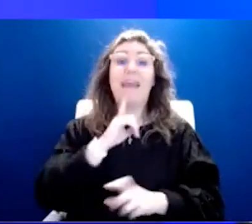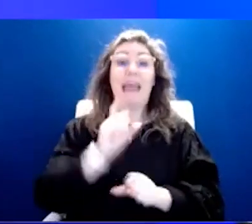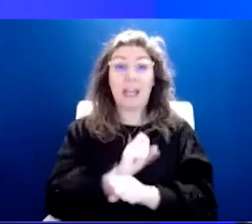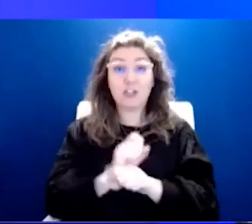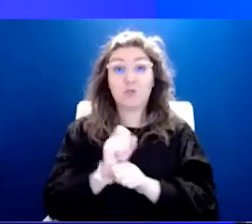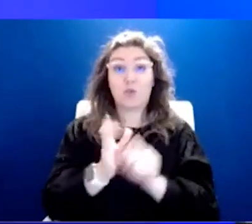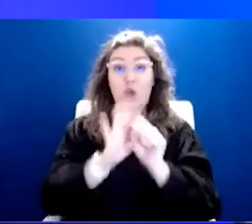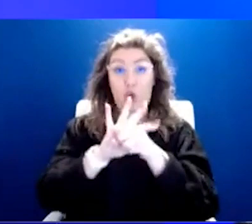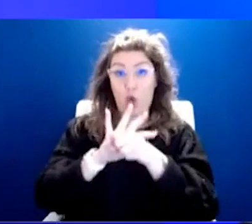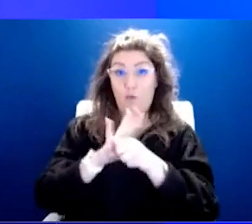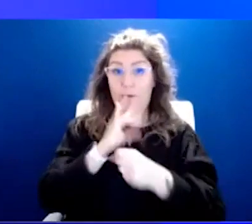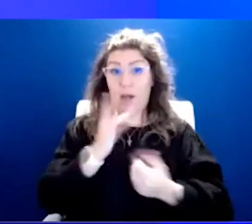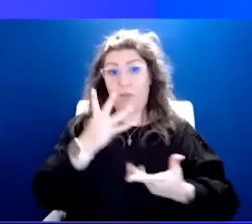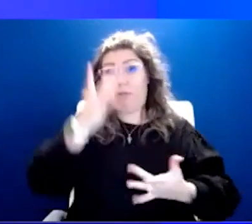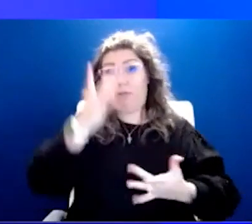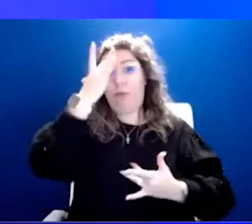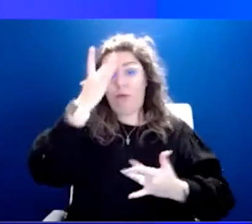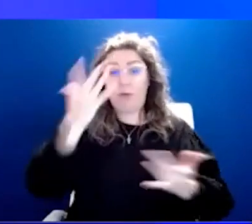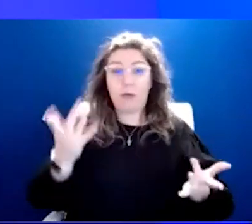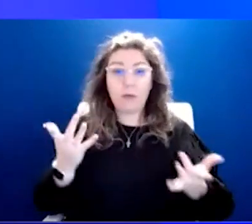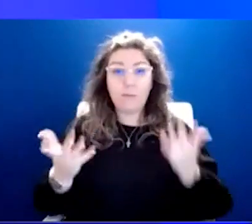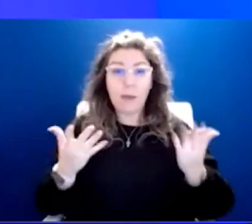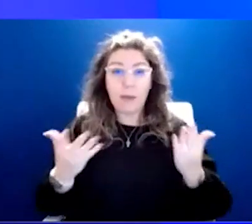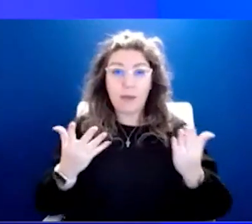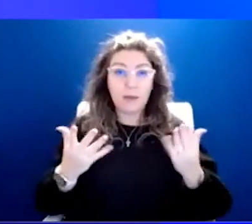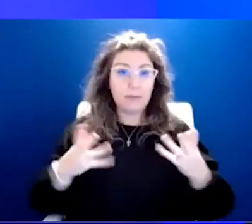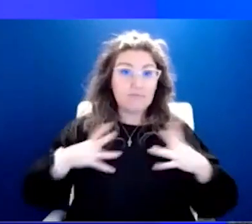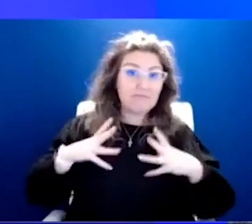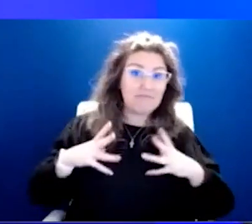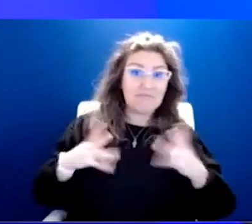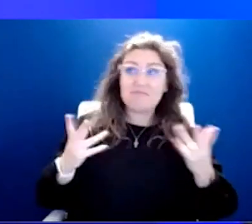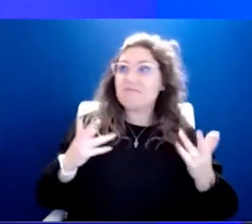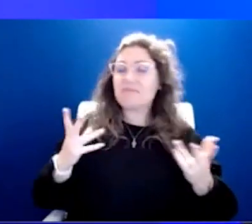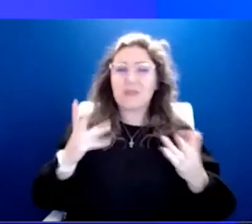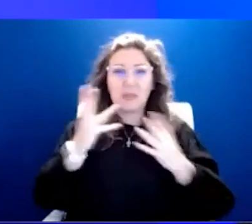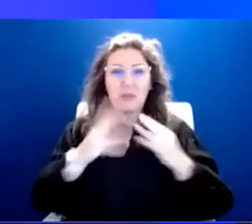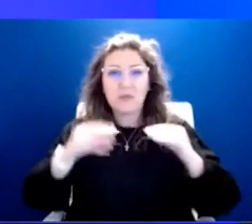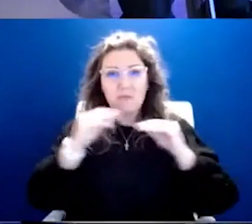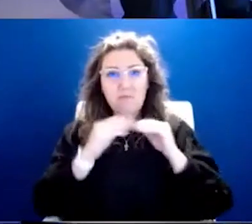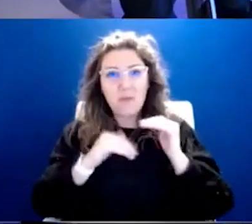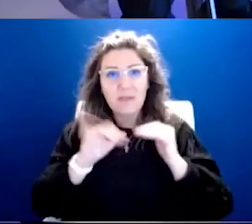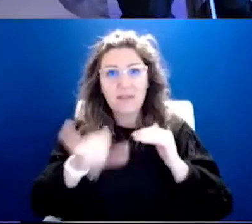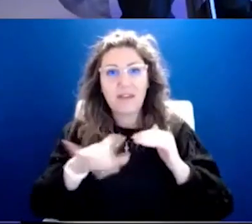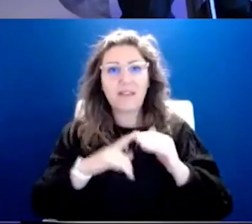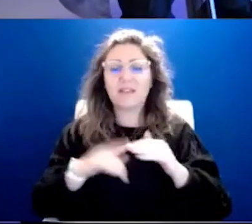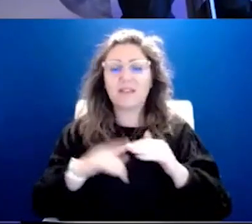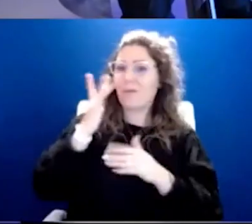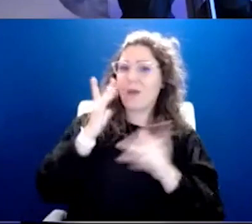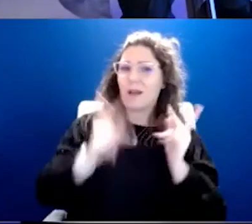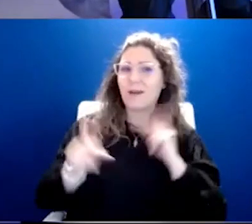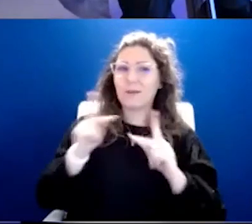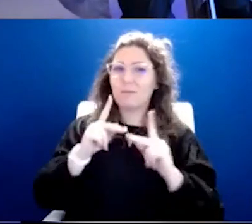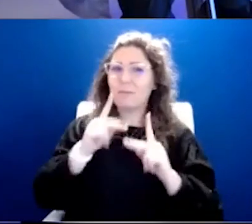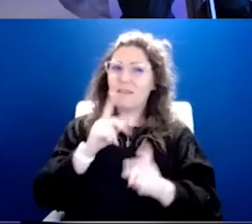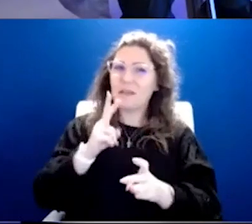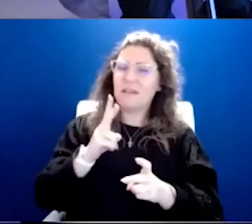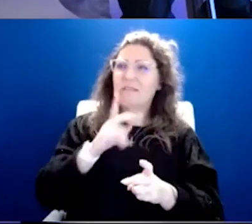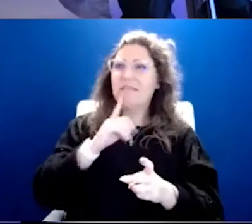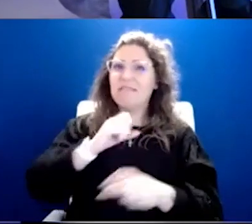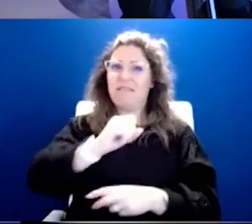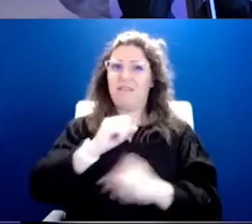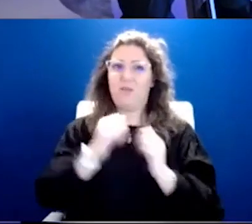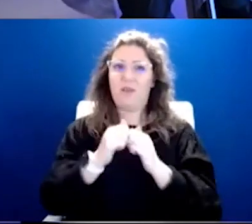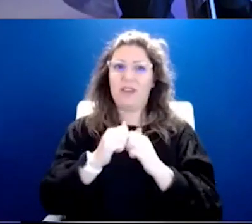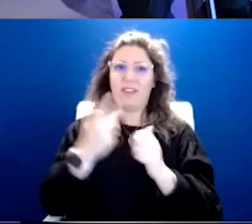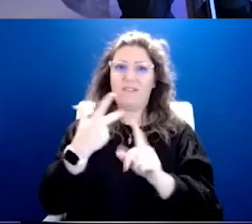quite sick? So you could be out for a much longer period than that. Why are people so darn hard on the vaccine, but they're not as hard on